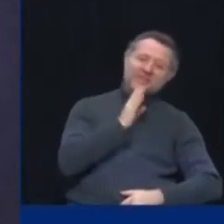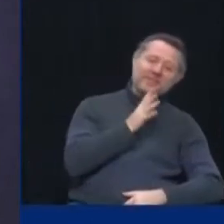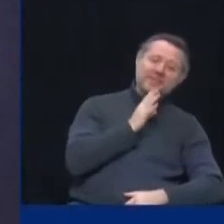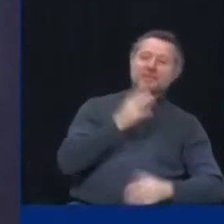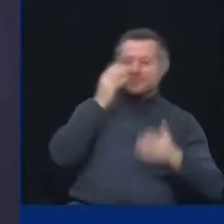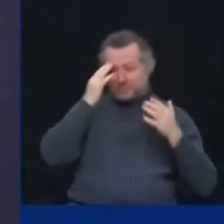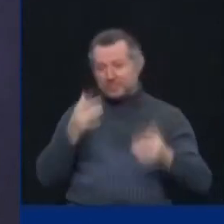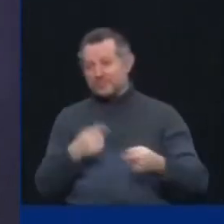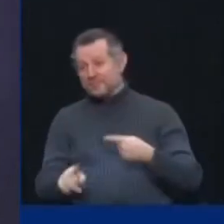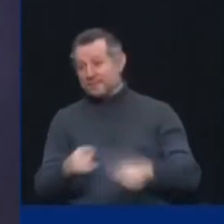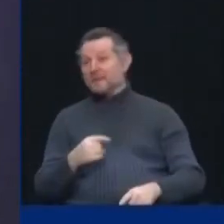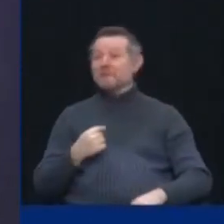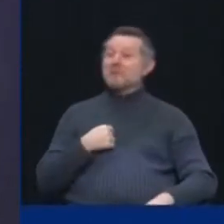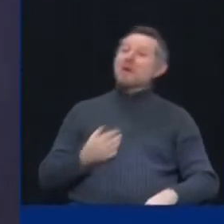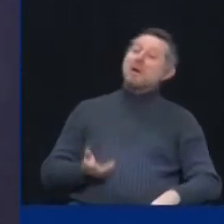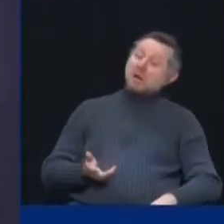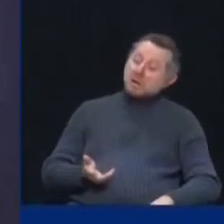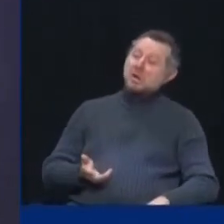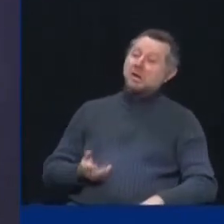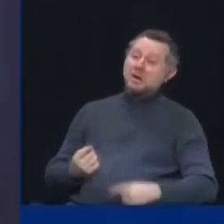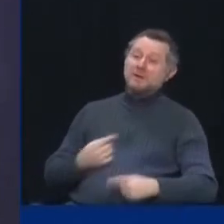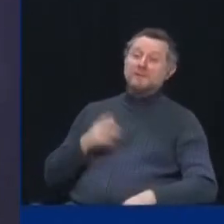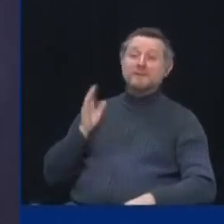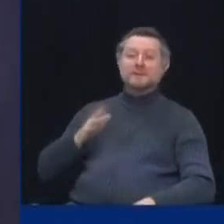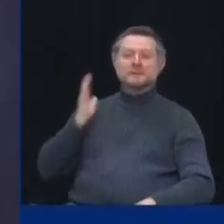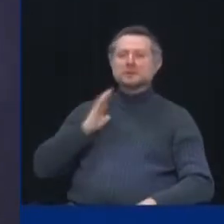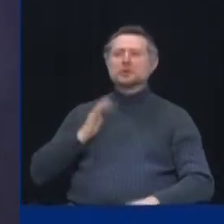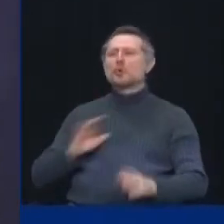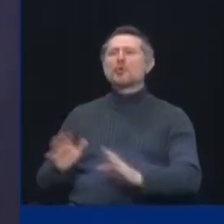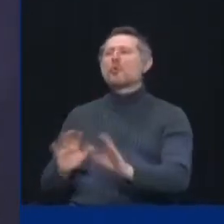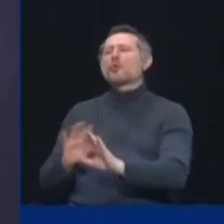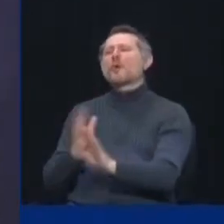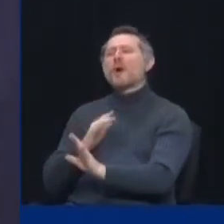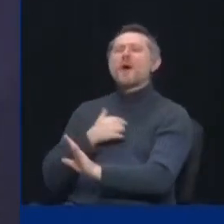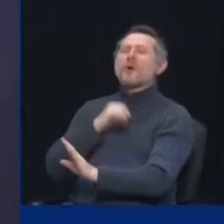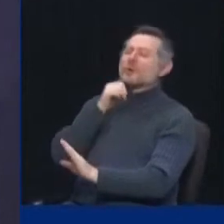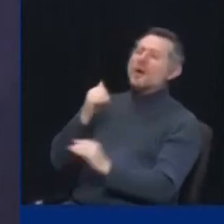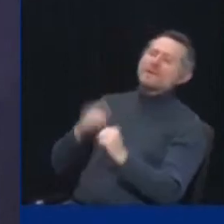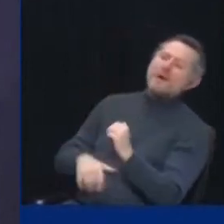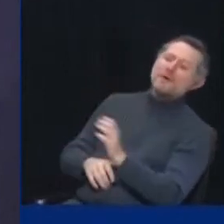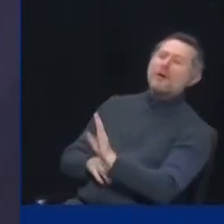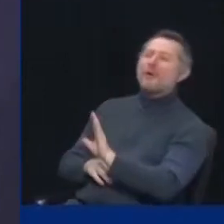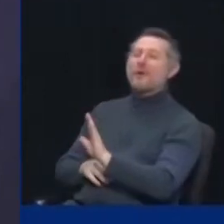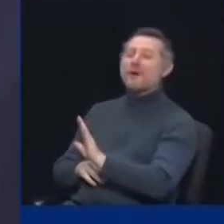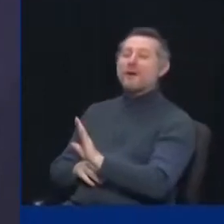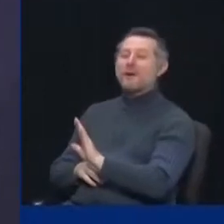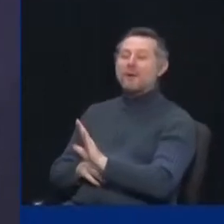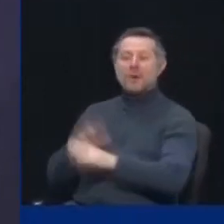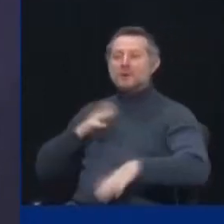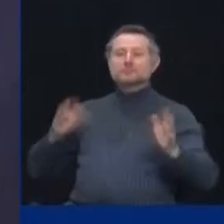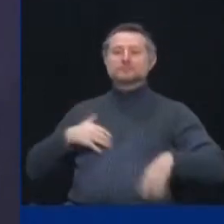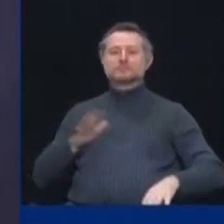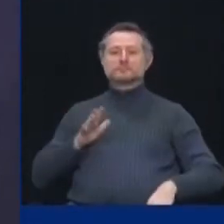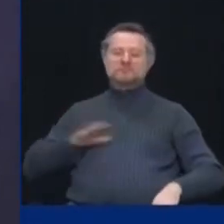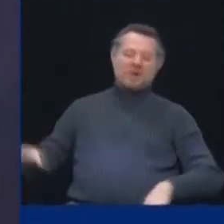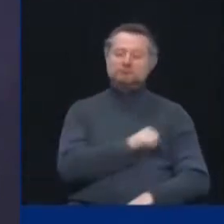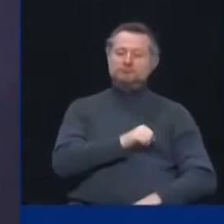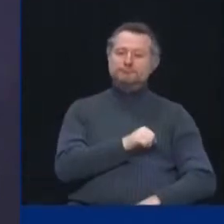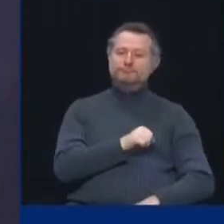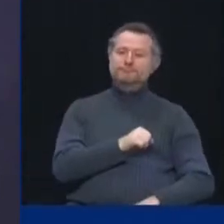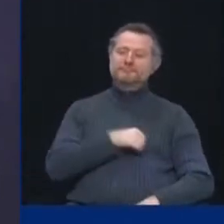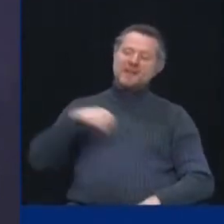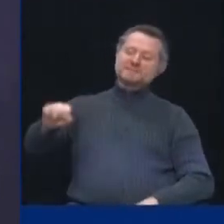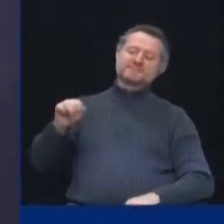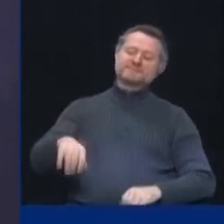And I said, at first I used to say, no, we're not that tough. But then I went the other way. Yes, we're tough. We